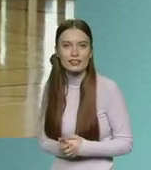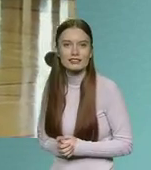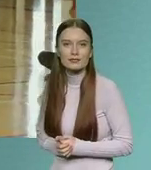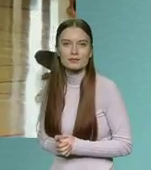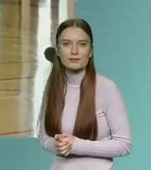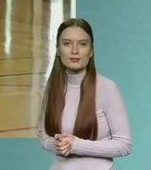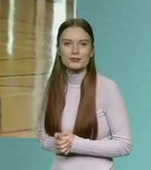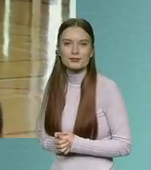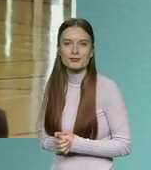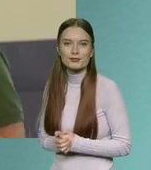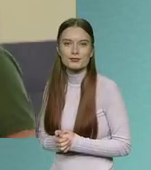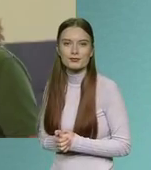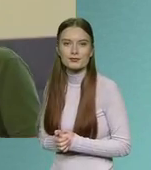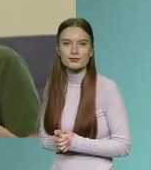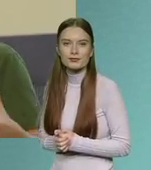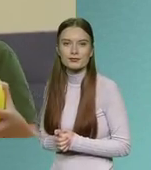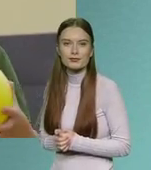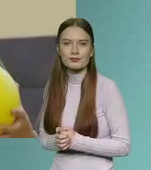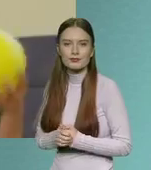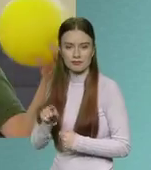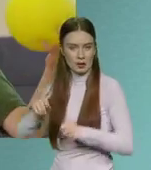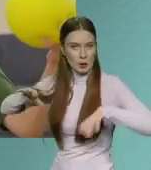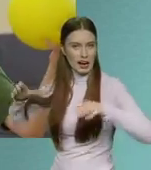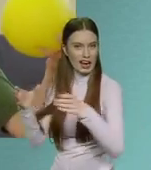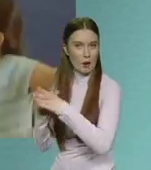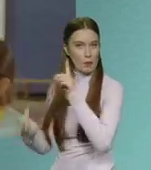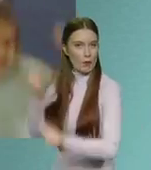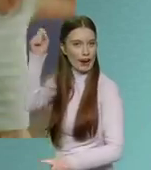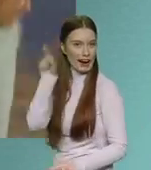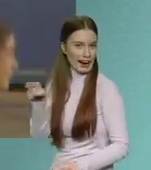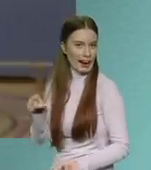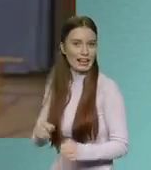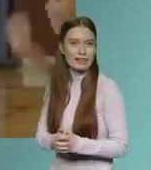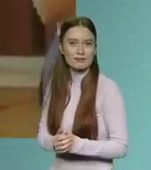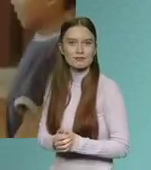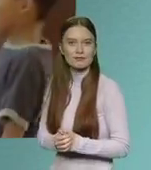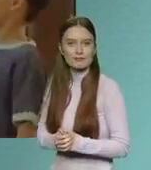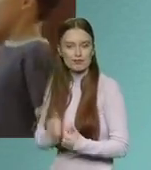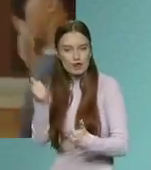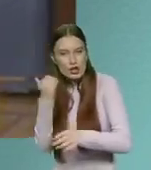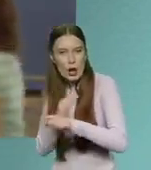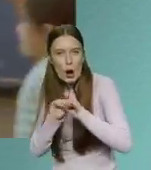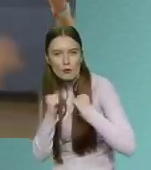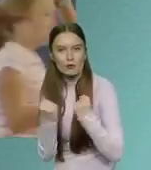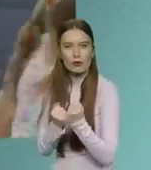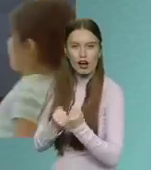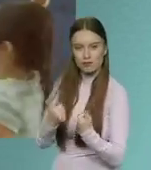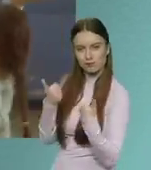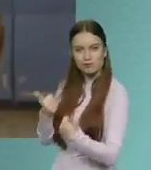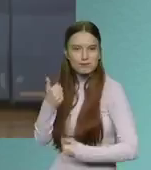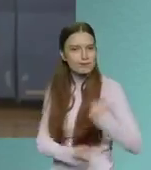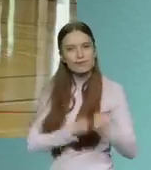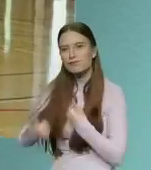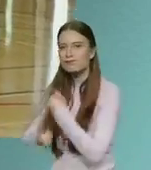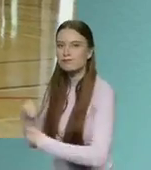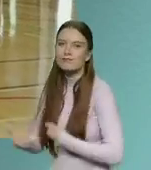Sara sits down. The Microraptors win it! Nice teamwork. Great job,